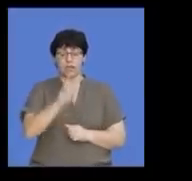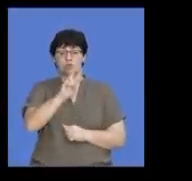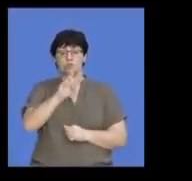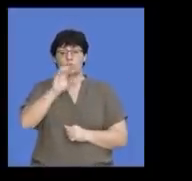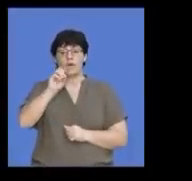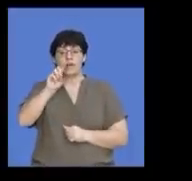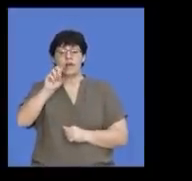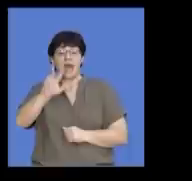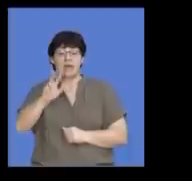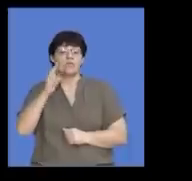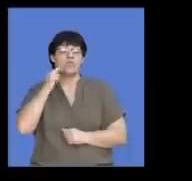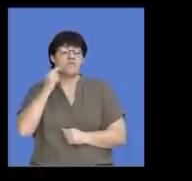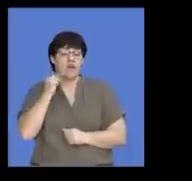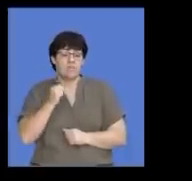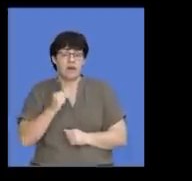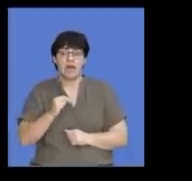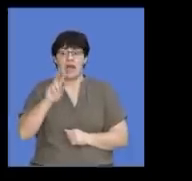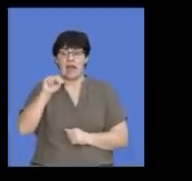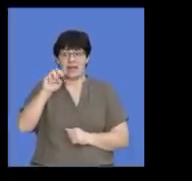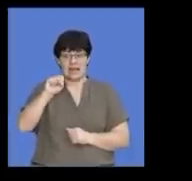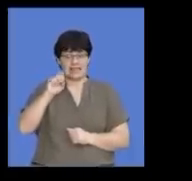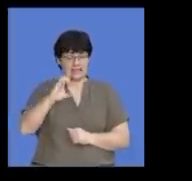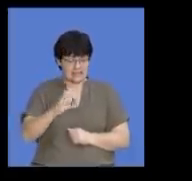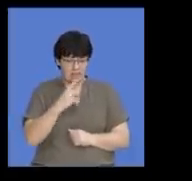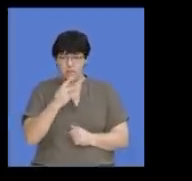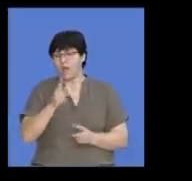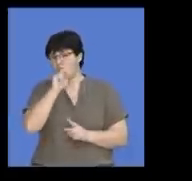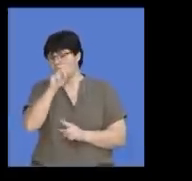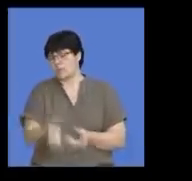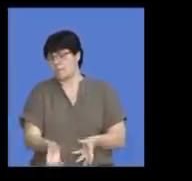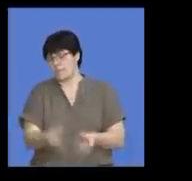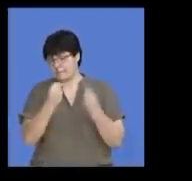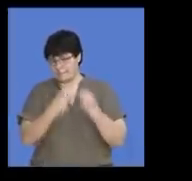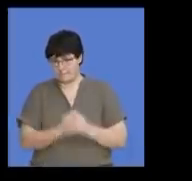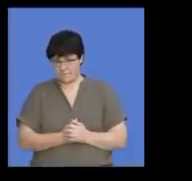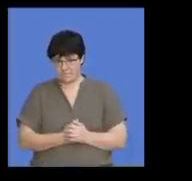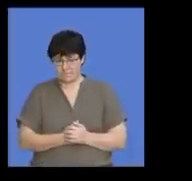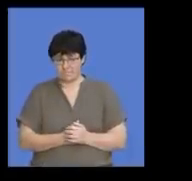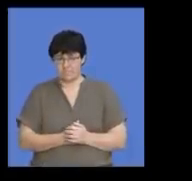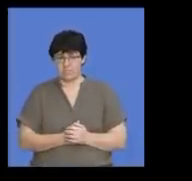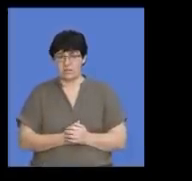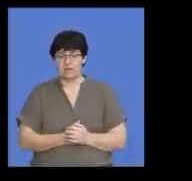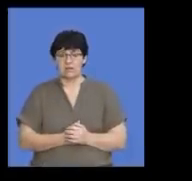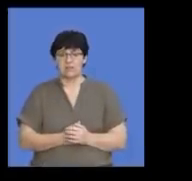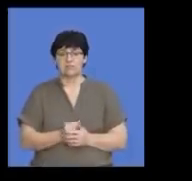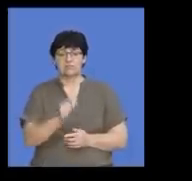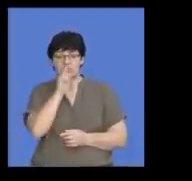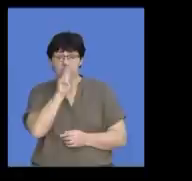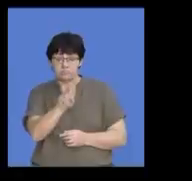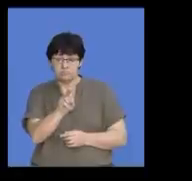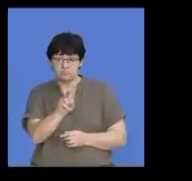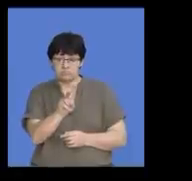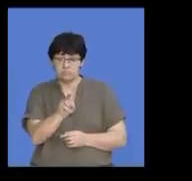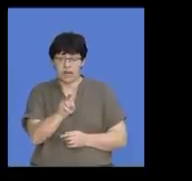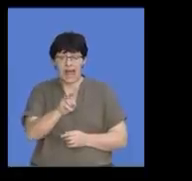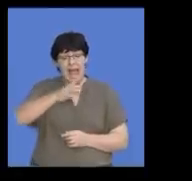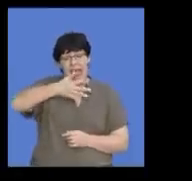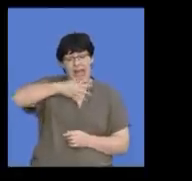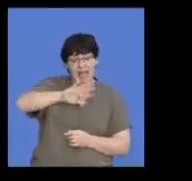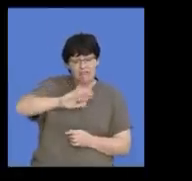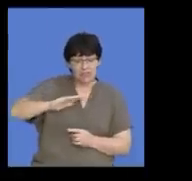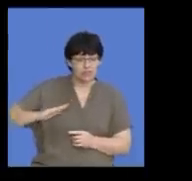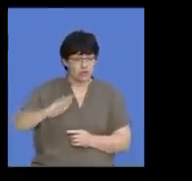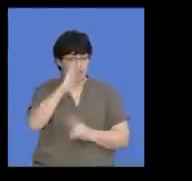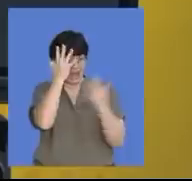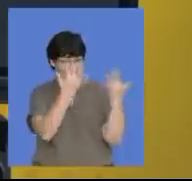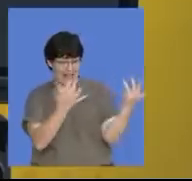2018 November NSC, we had the following question. Calculate, and note we are using average gradient, and you